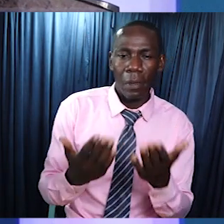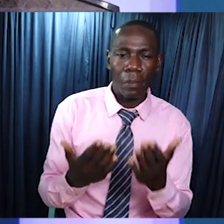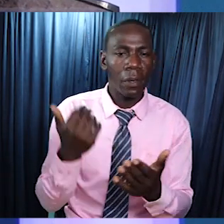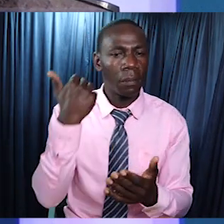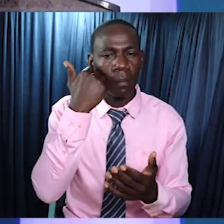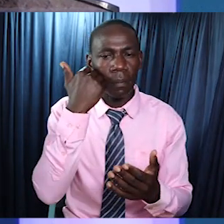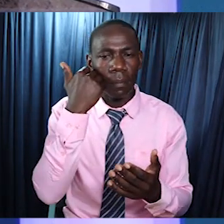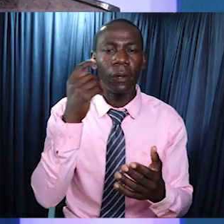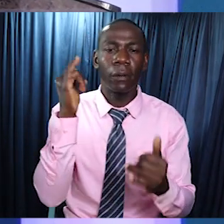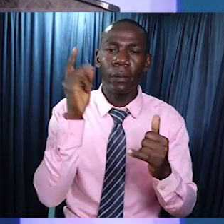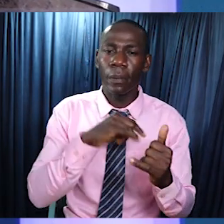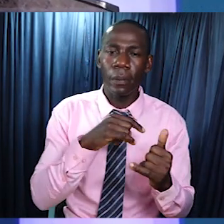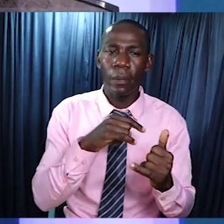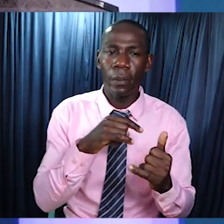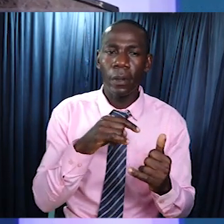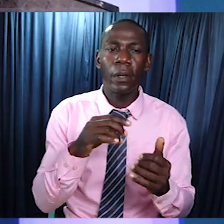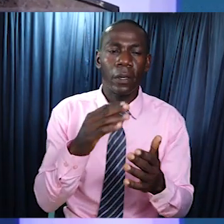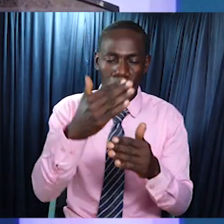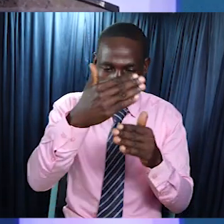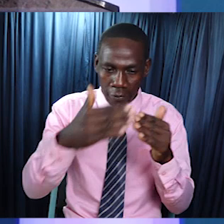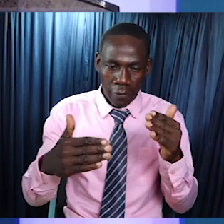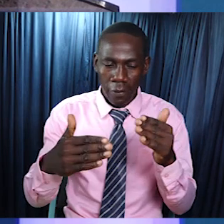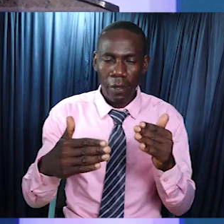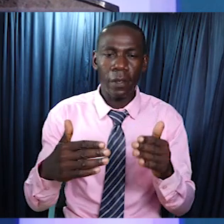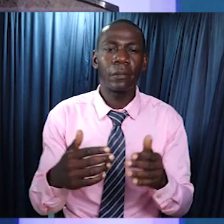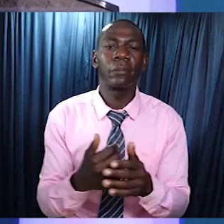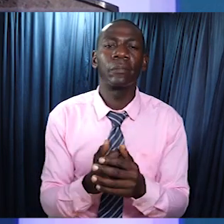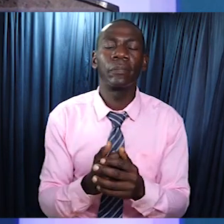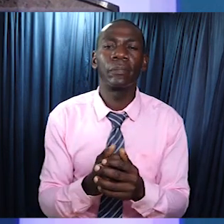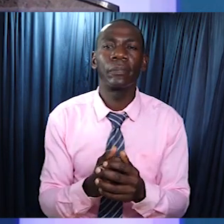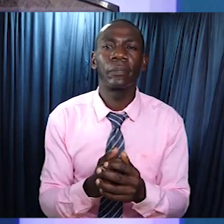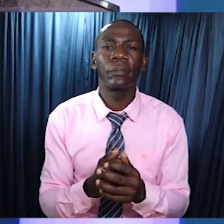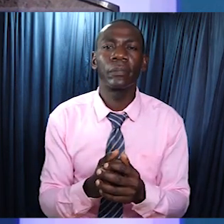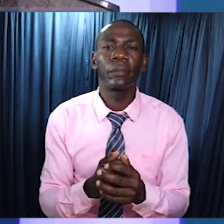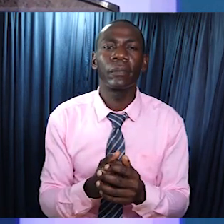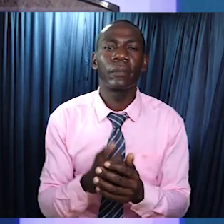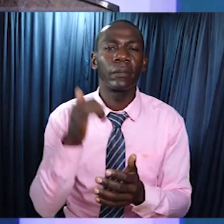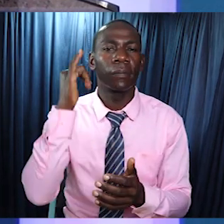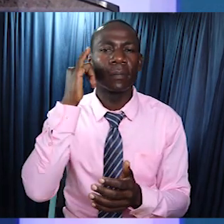yuko. If you want to know our God is. Kwa ufupi. Briefly.